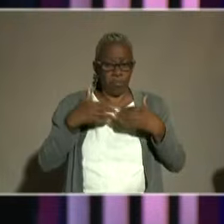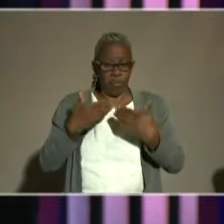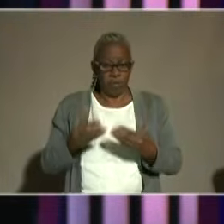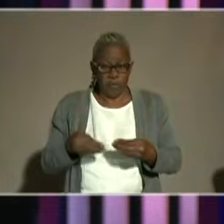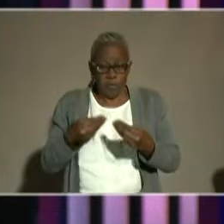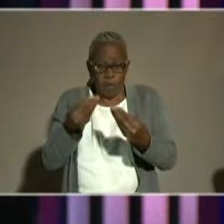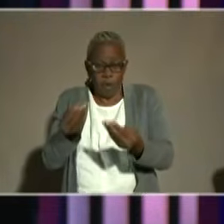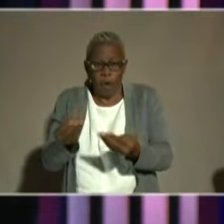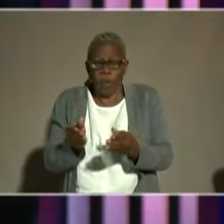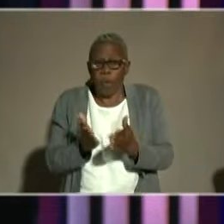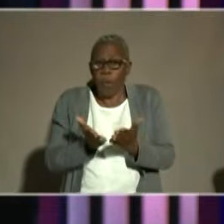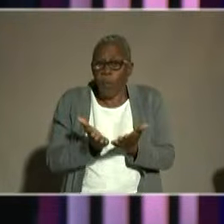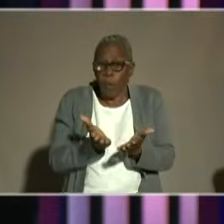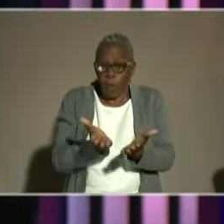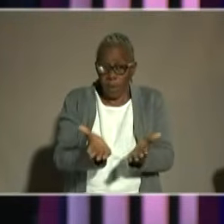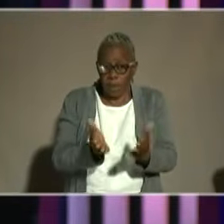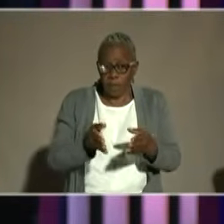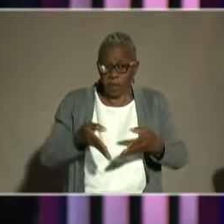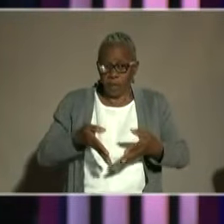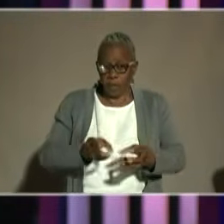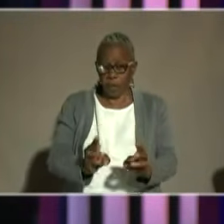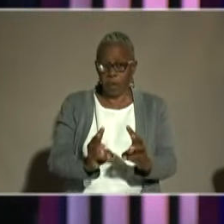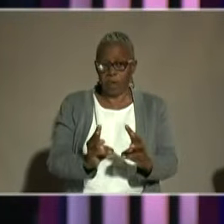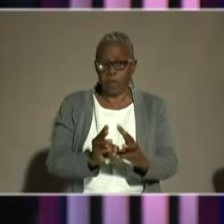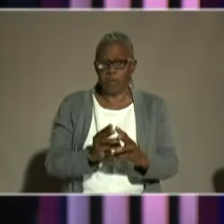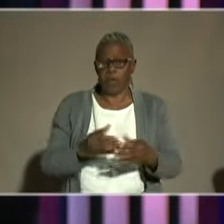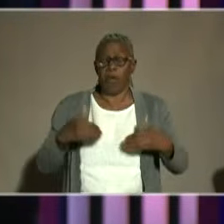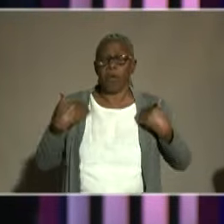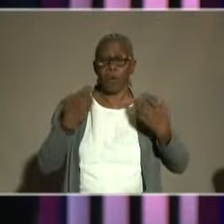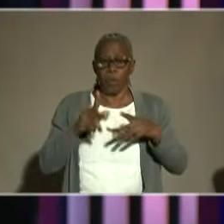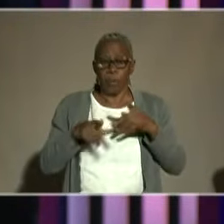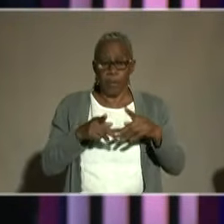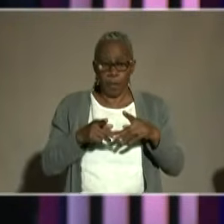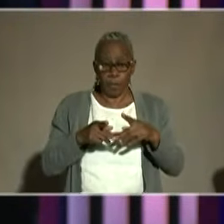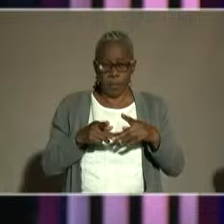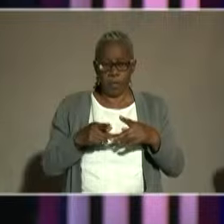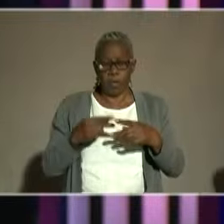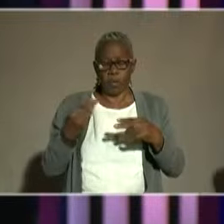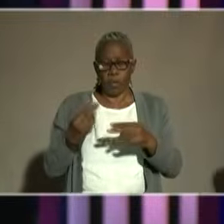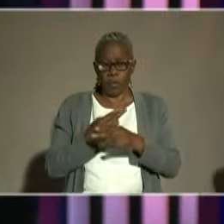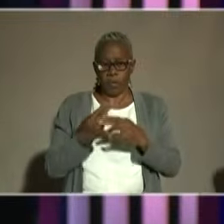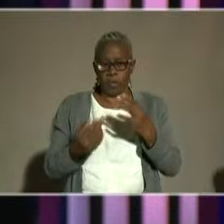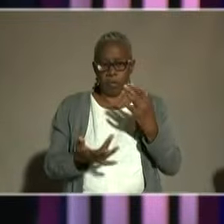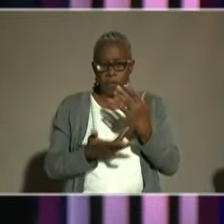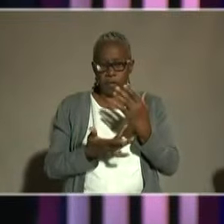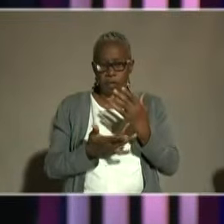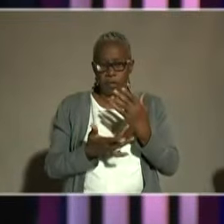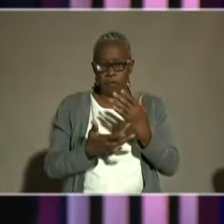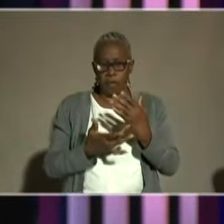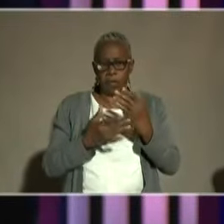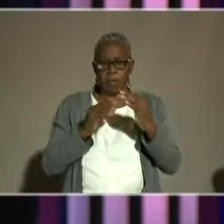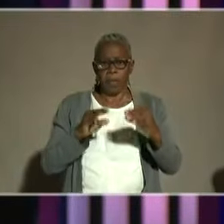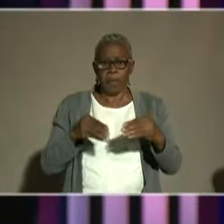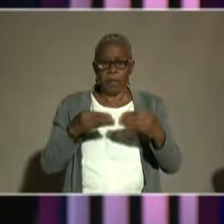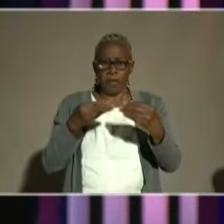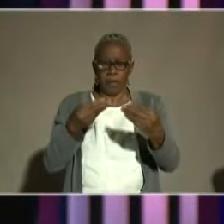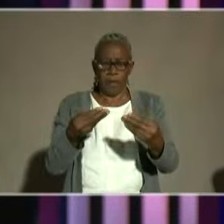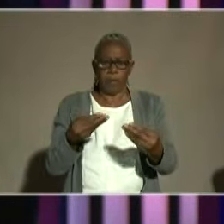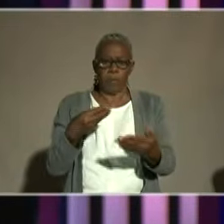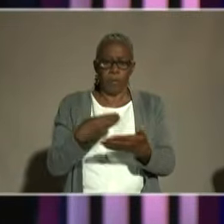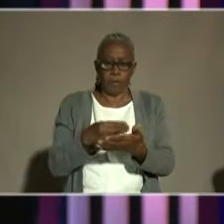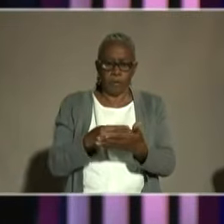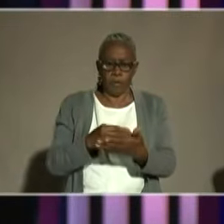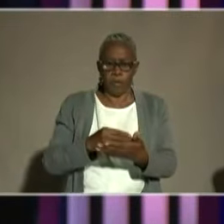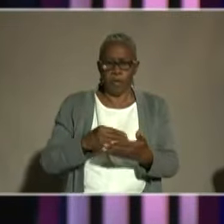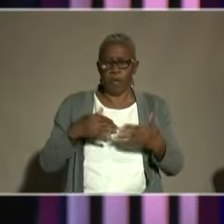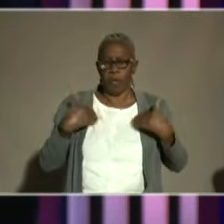for young people. That's why we're going to establish the Youth Innovation Fund, which will provide grants and loans to young people to get